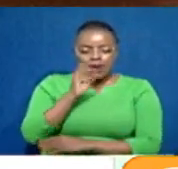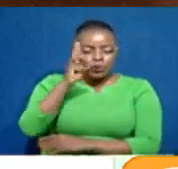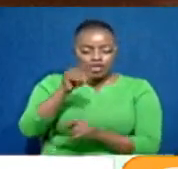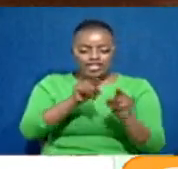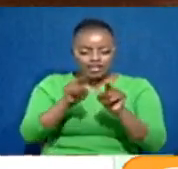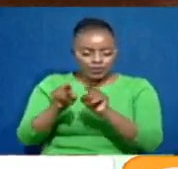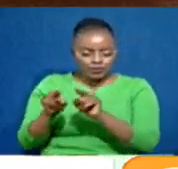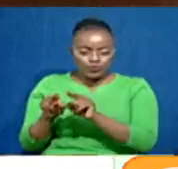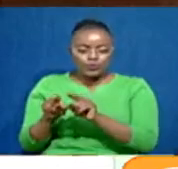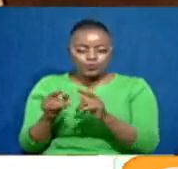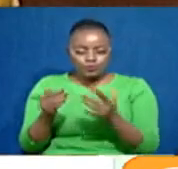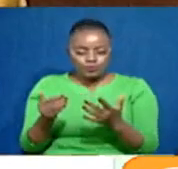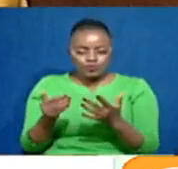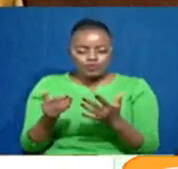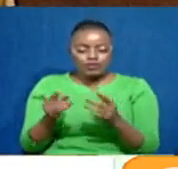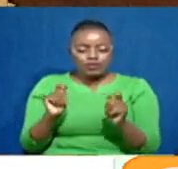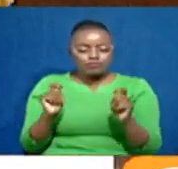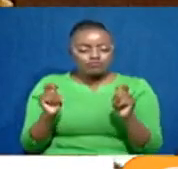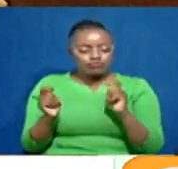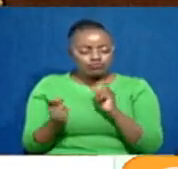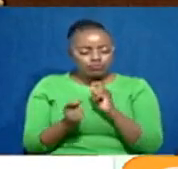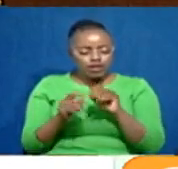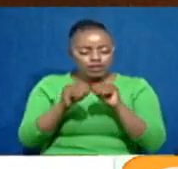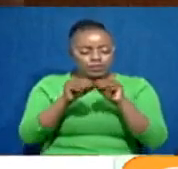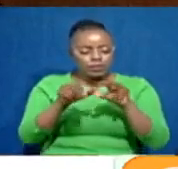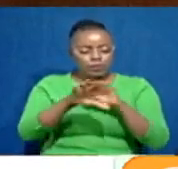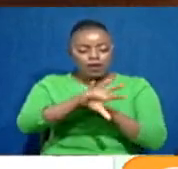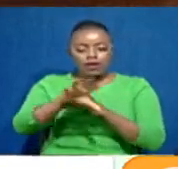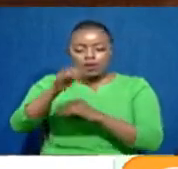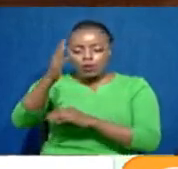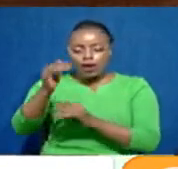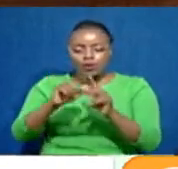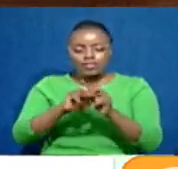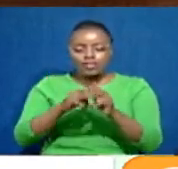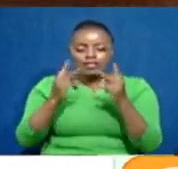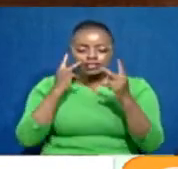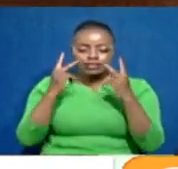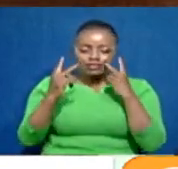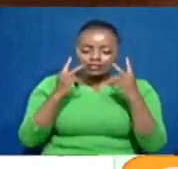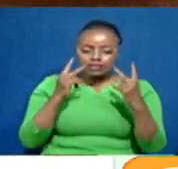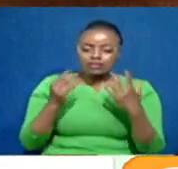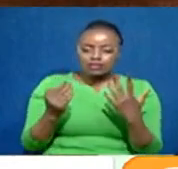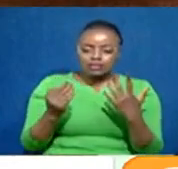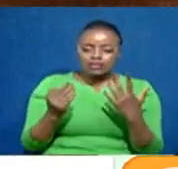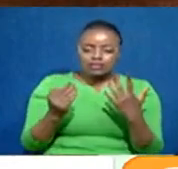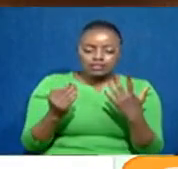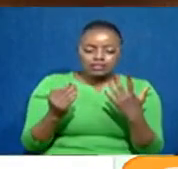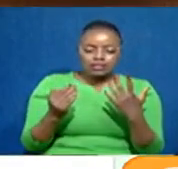now devolve to the counties, so that we begin seeing